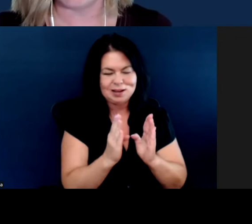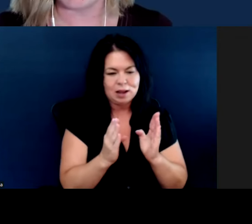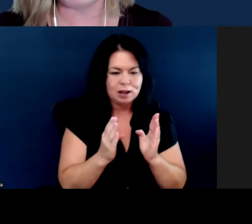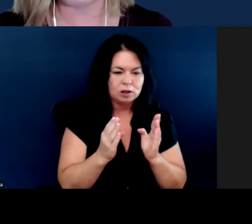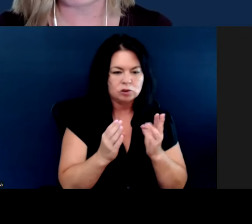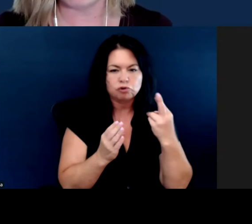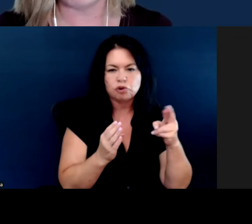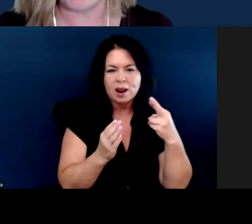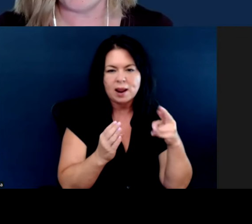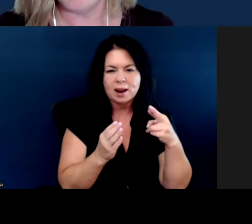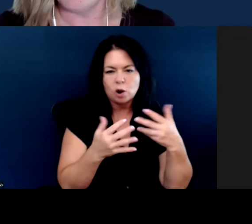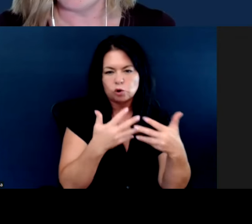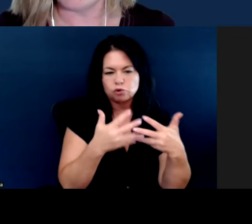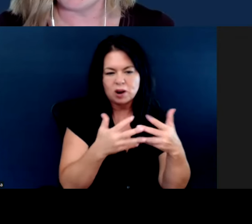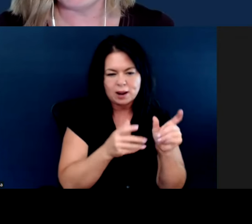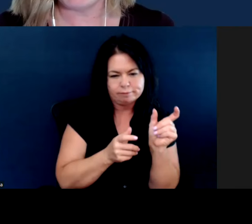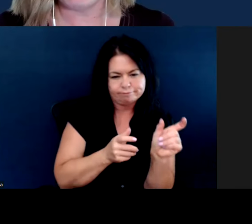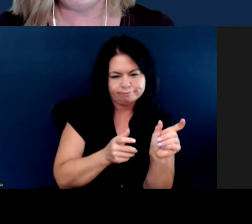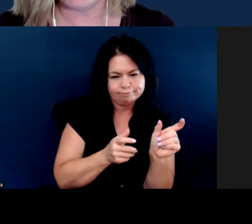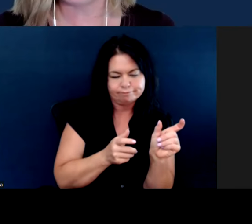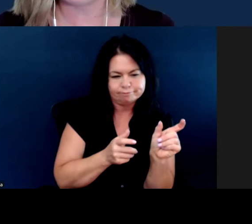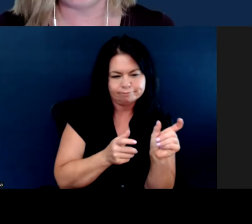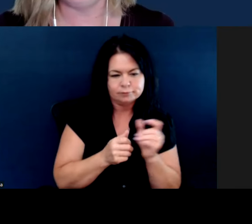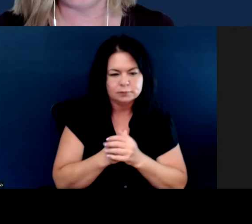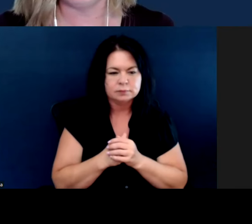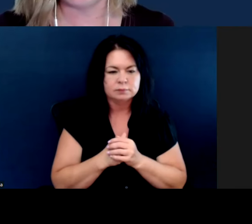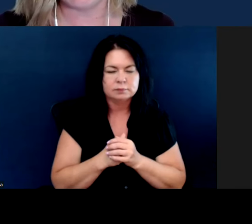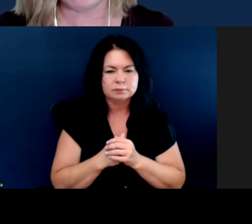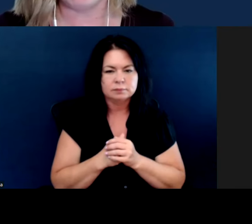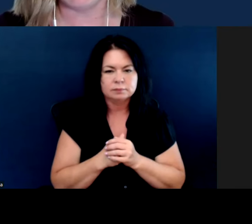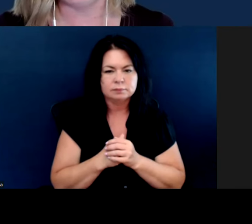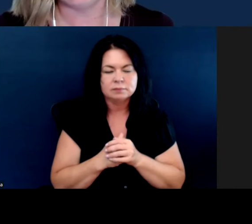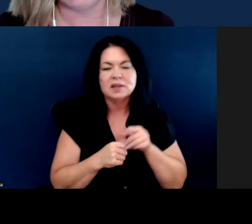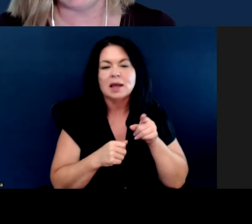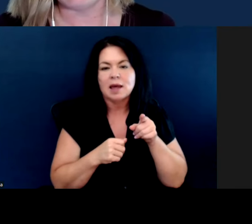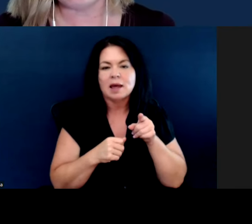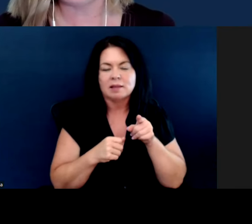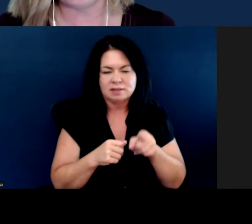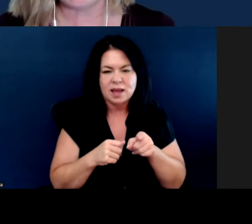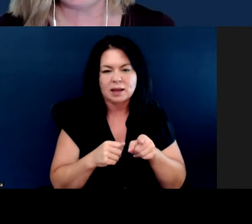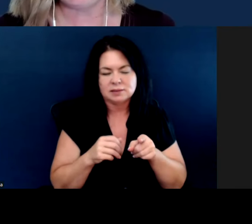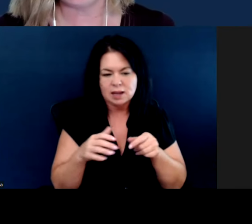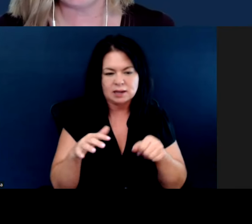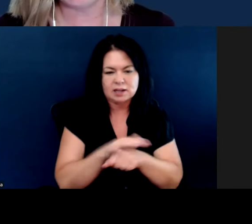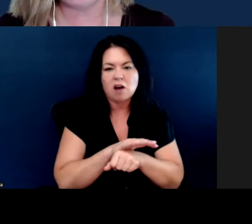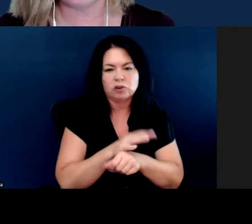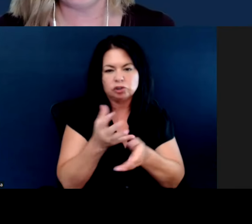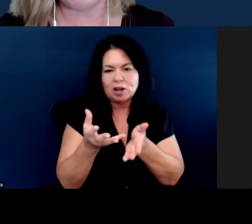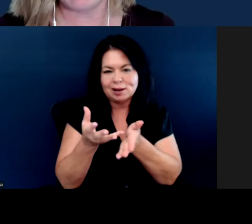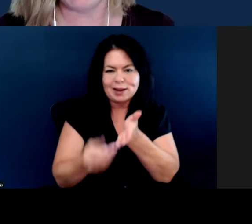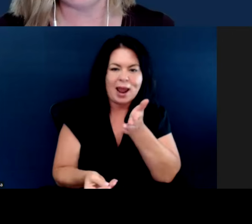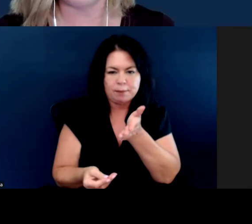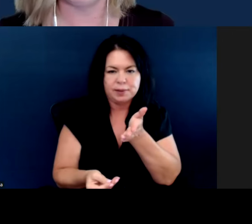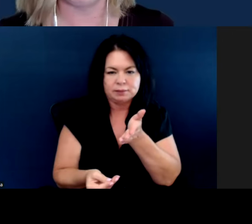gray kind of row. That's what's called the coverage gap phase. So in here, you're